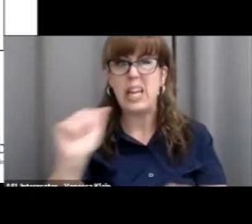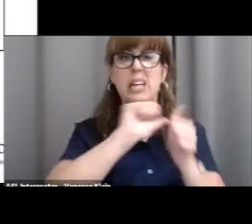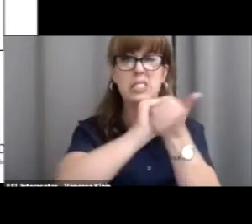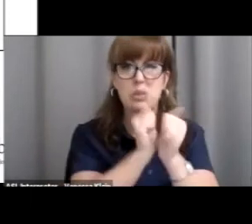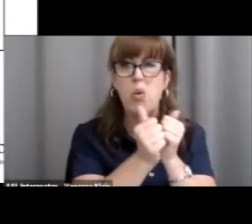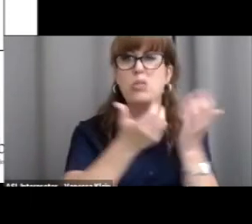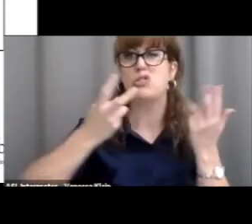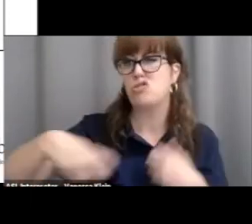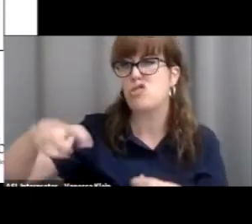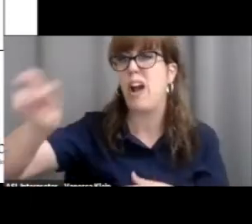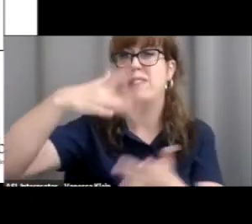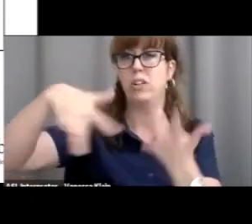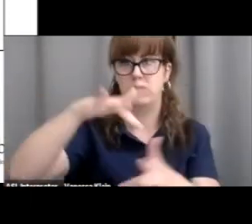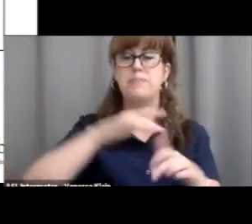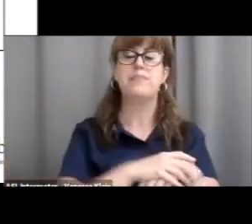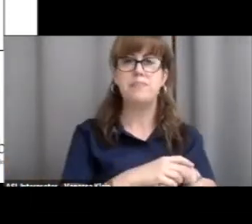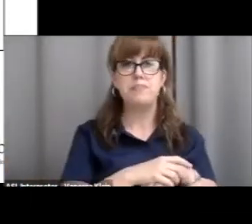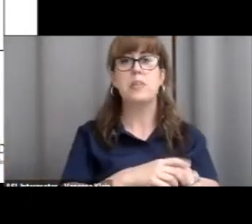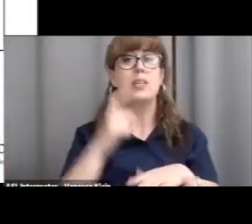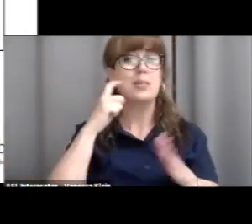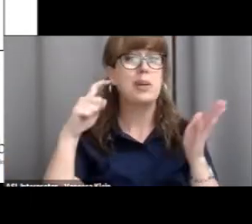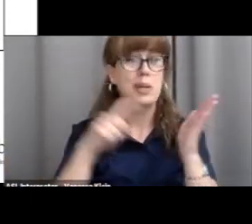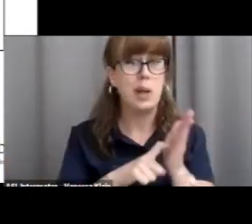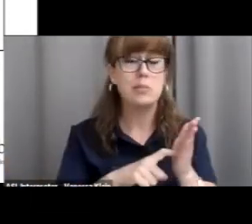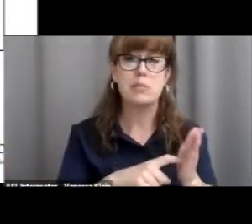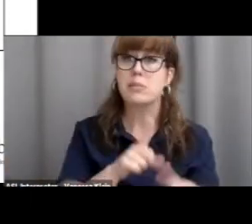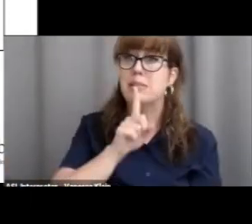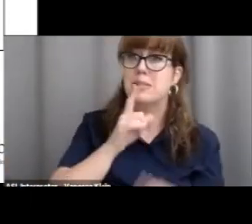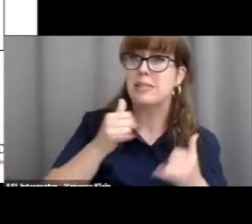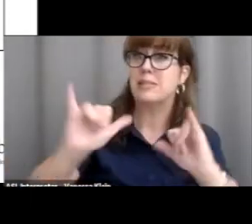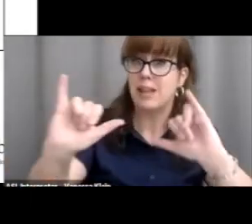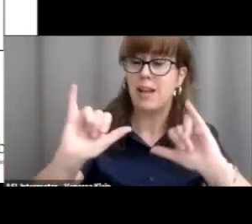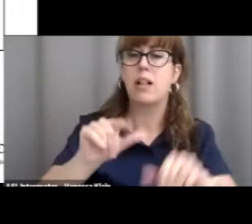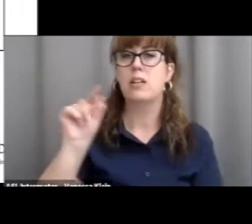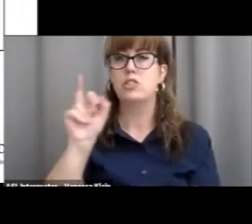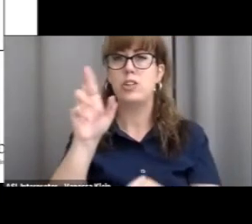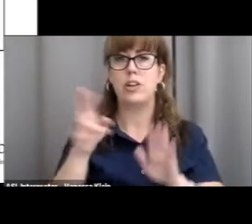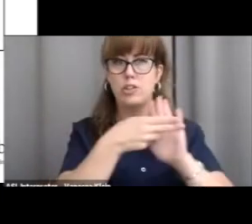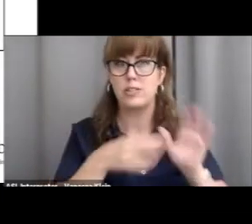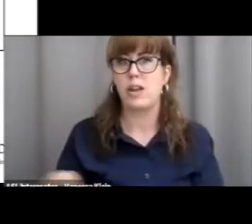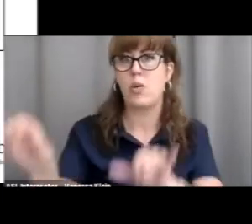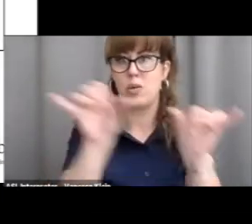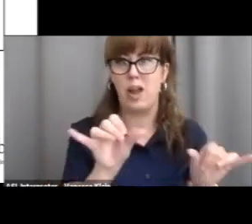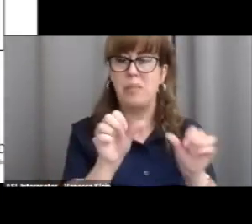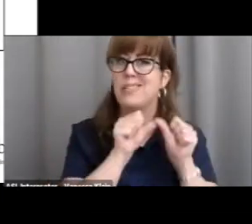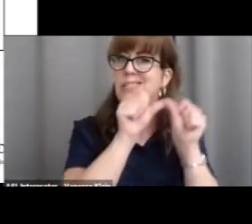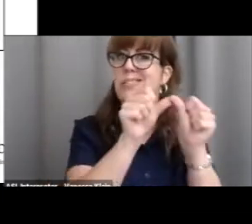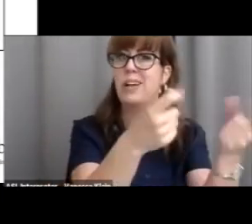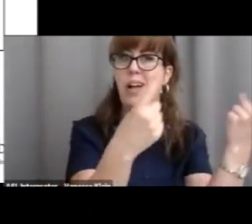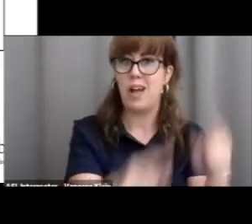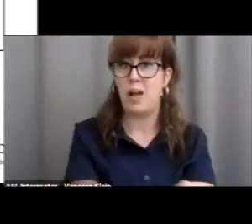and infrastructure, media and entertainment, travel and tourism, and sports. So we're seeing here that there